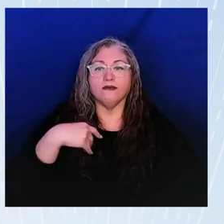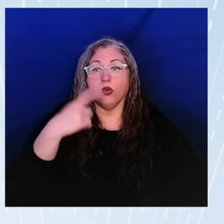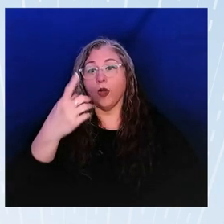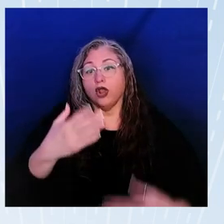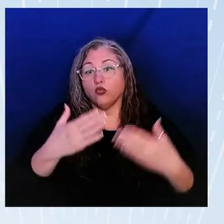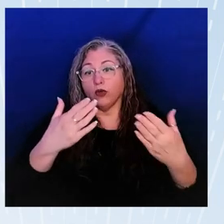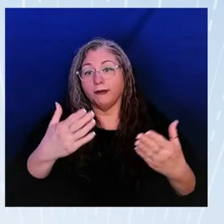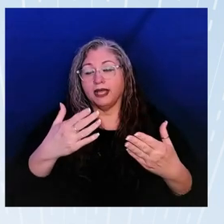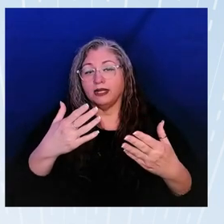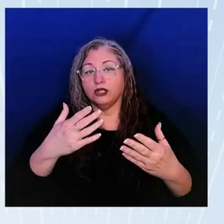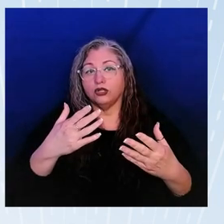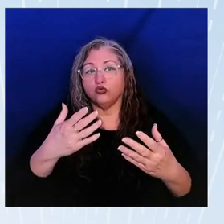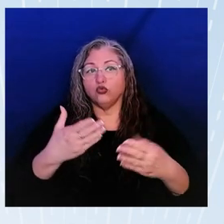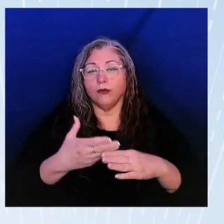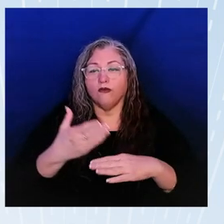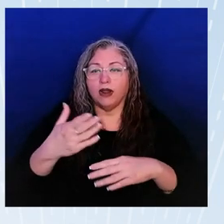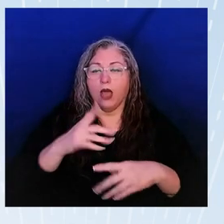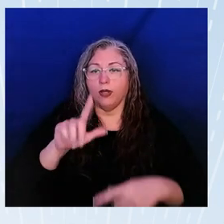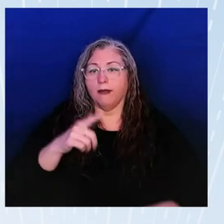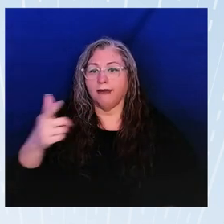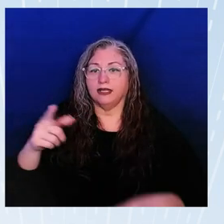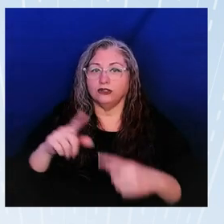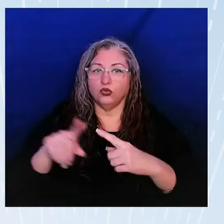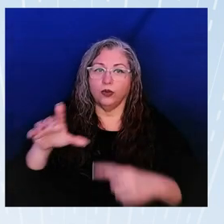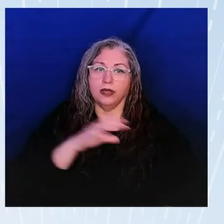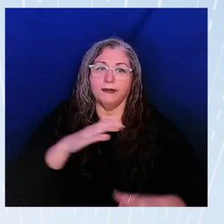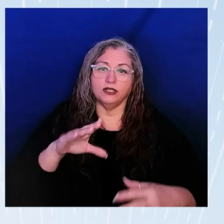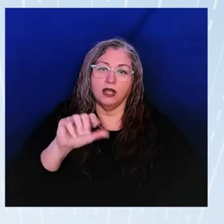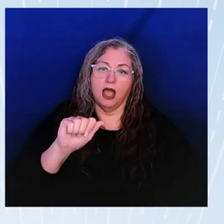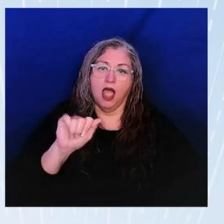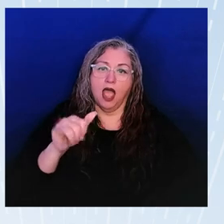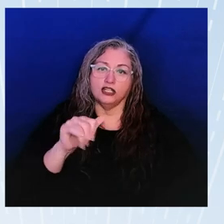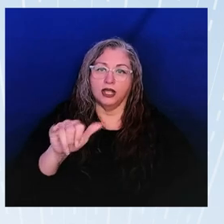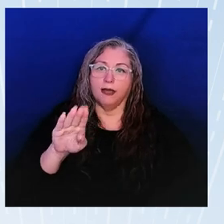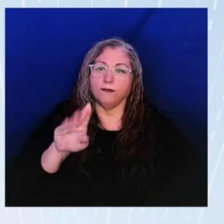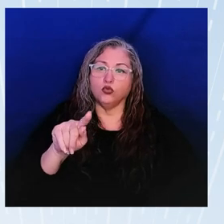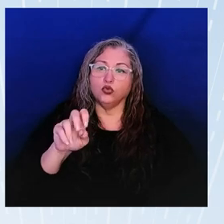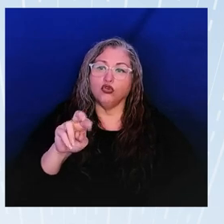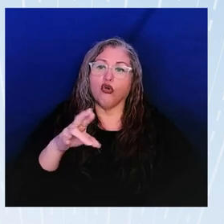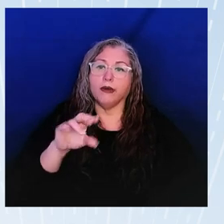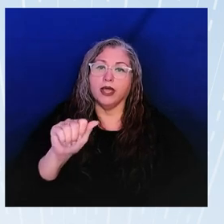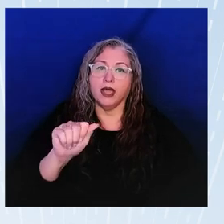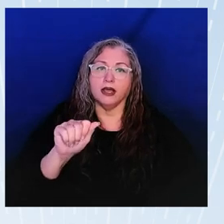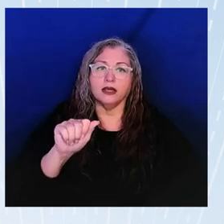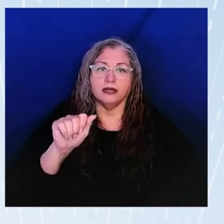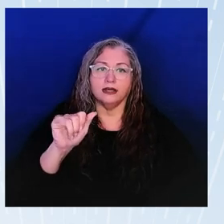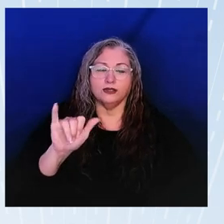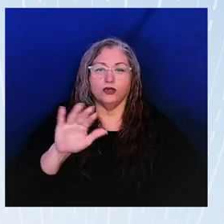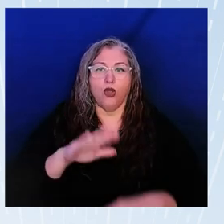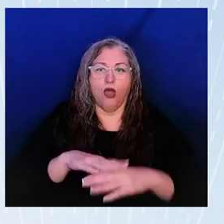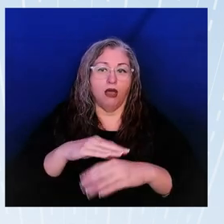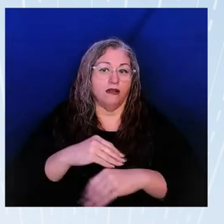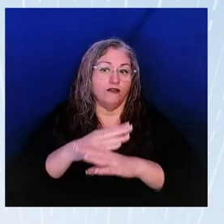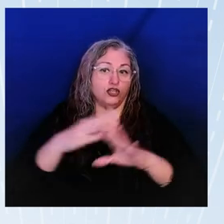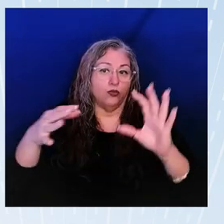put forward, and I'll pass it over to Commissioner Ajay Buttorio, who's on virtual.